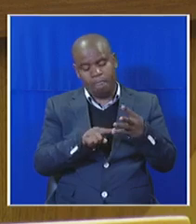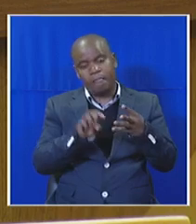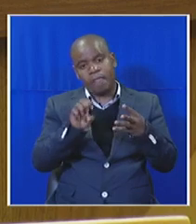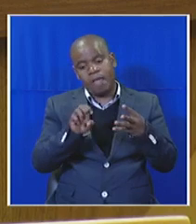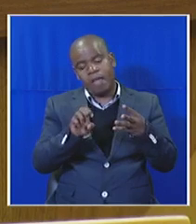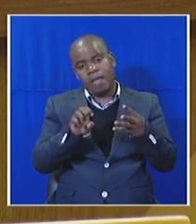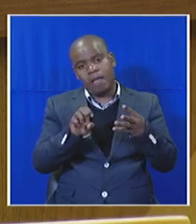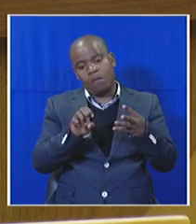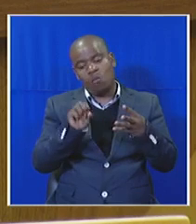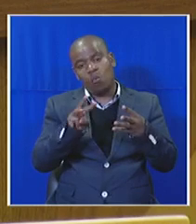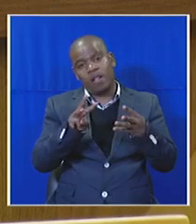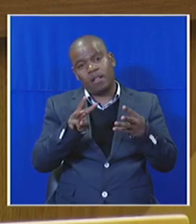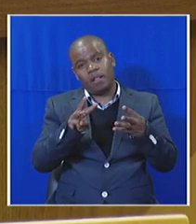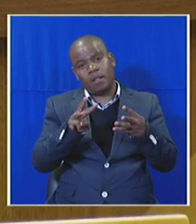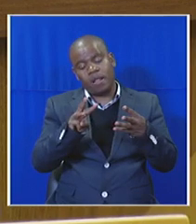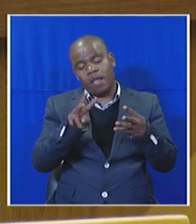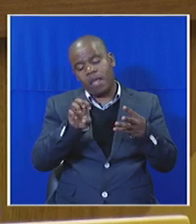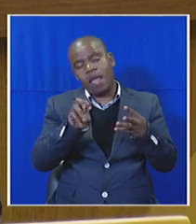Emalahleni in the Eastern Cape,